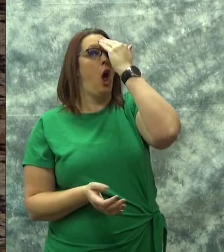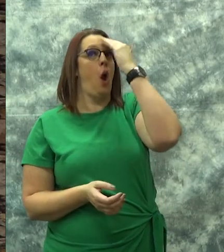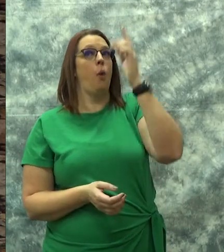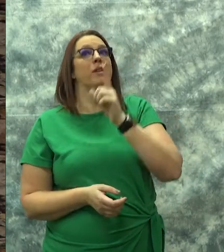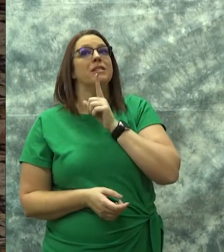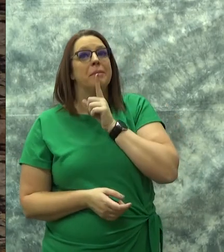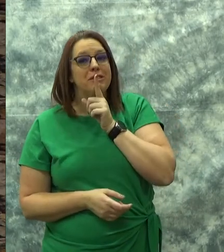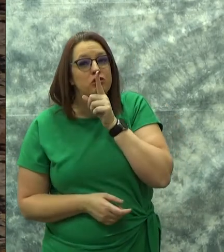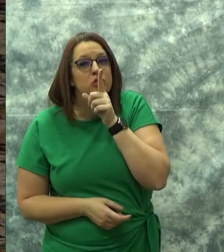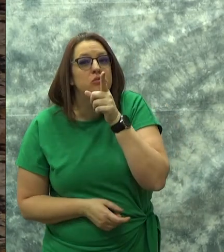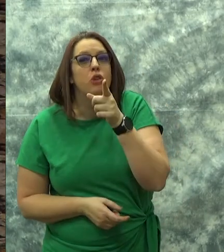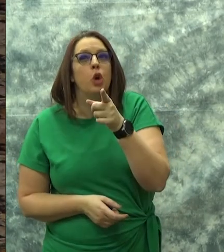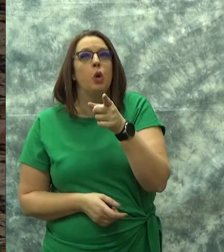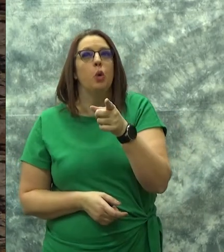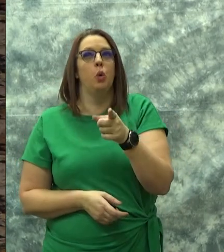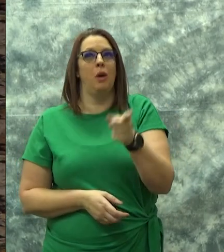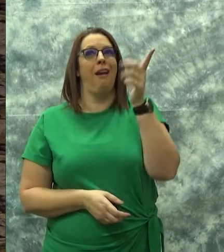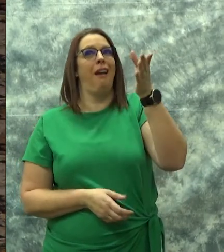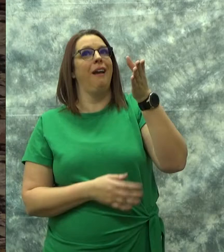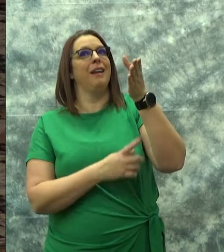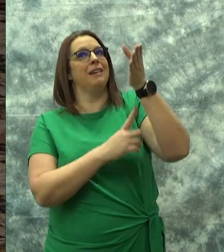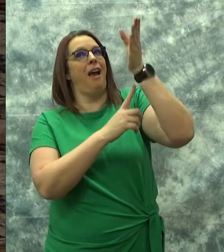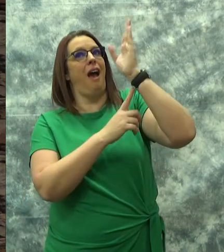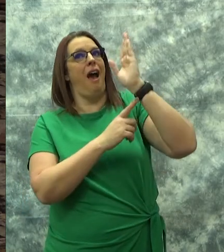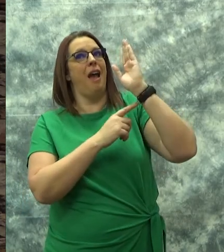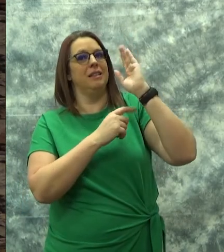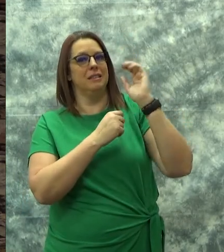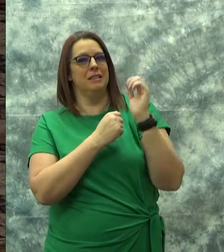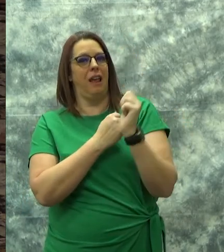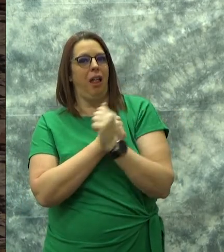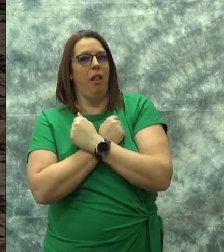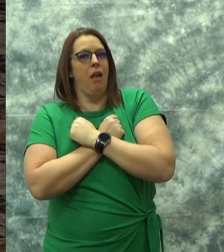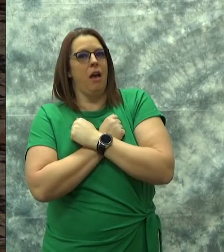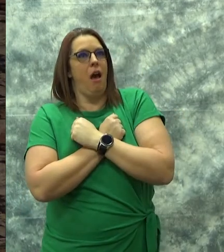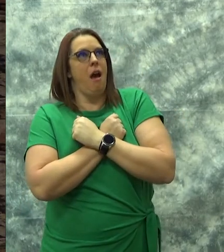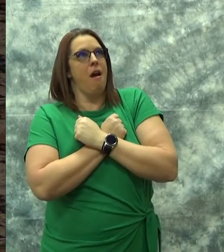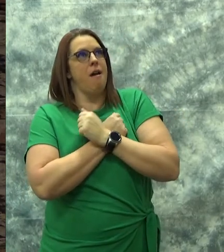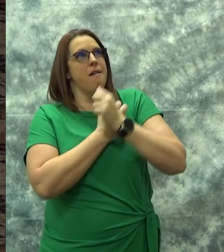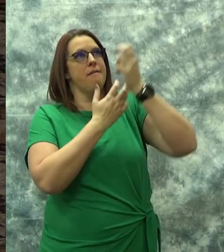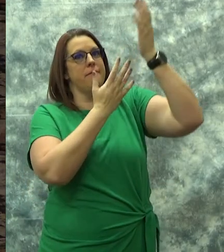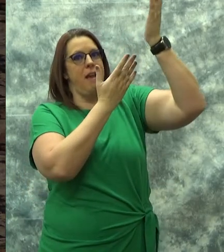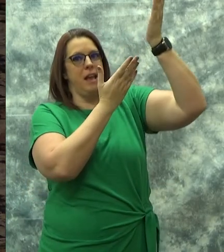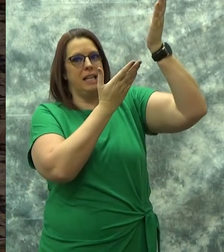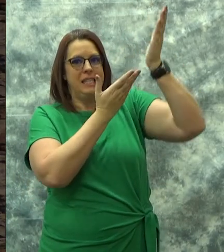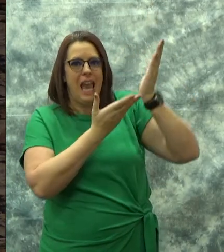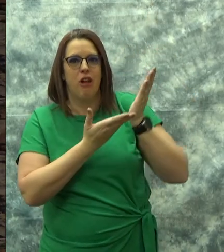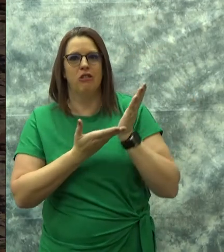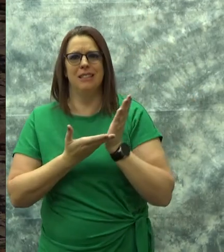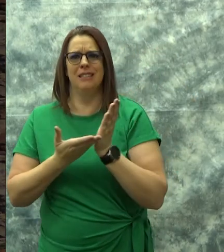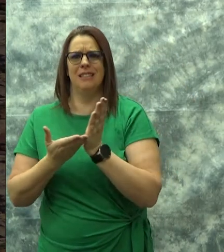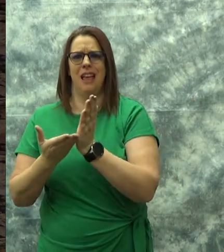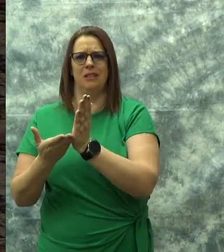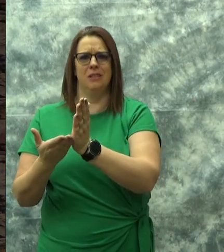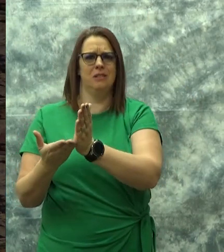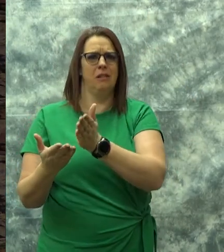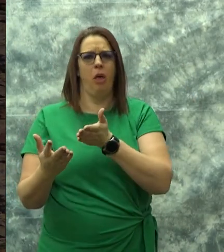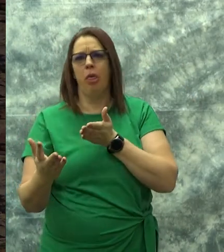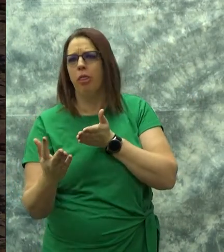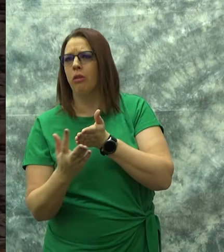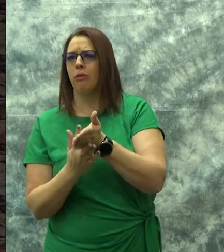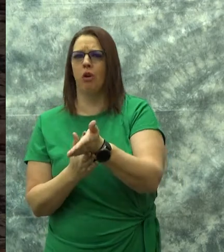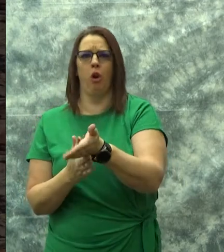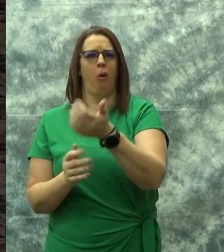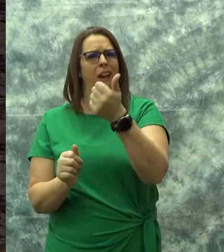I know to be true, that God's love carries us through every incident,